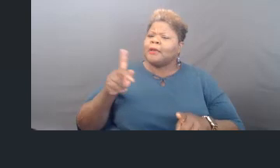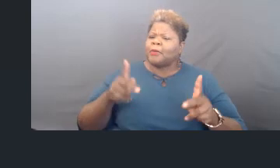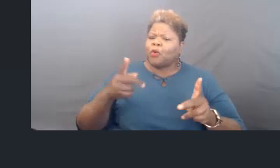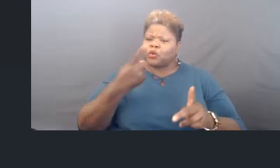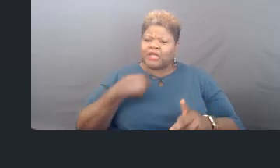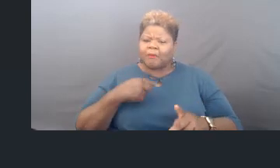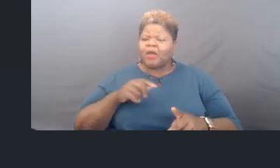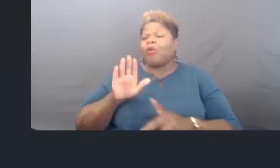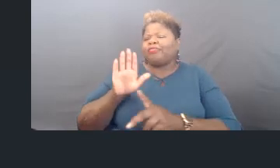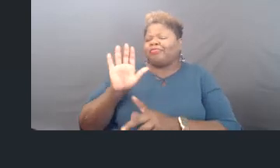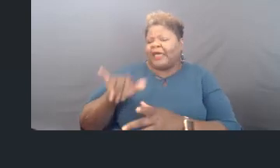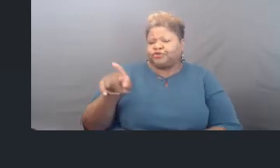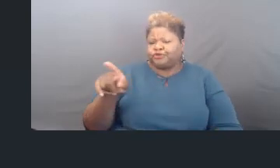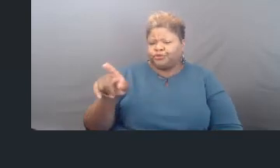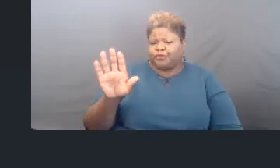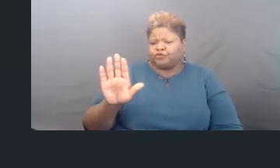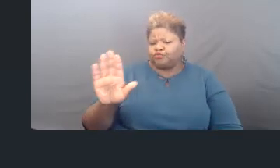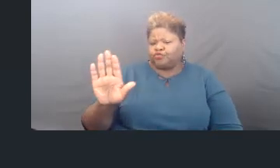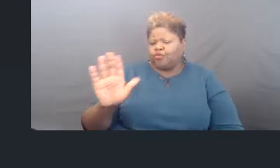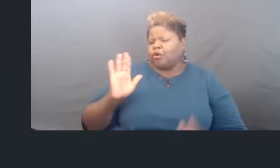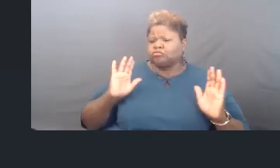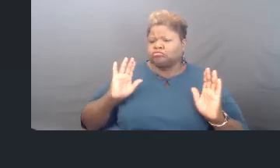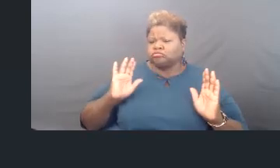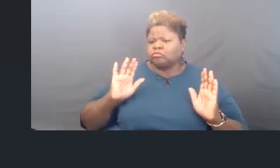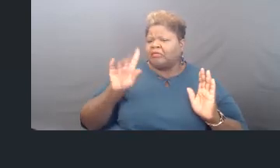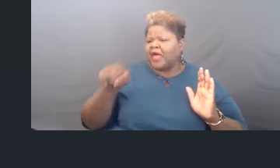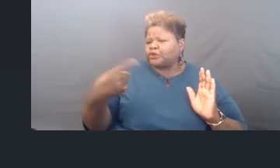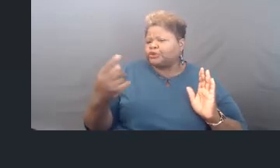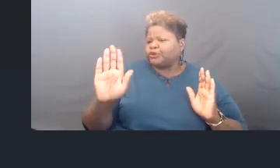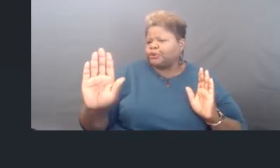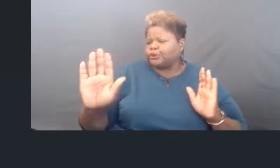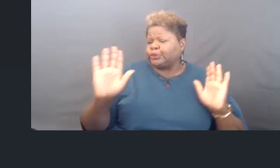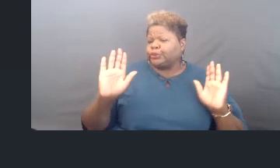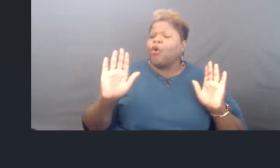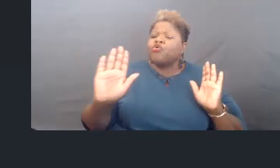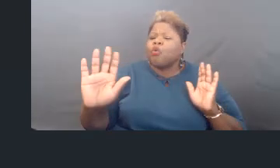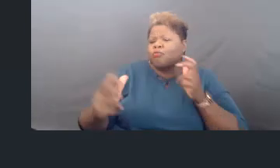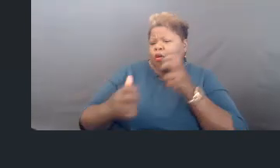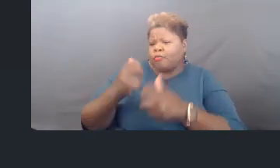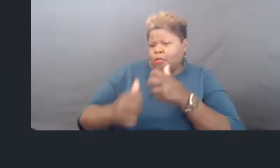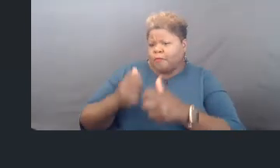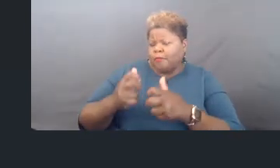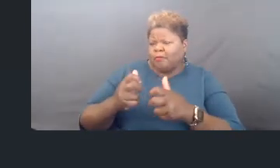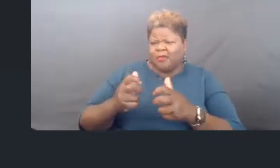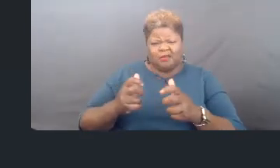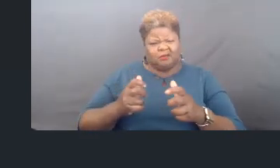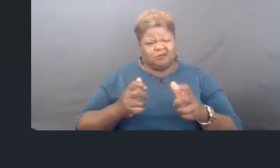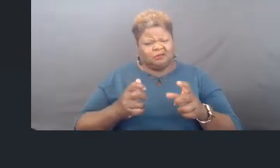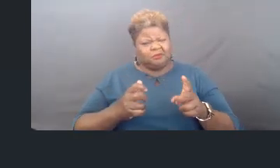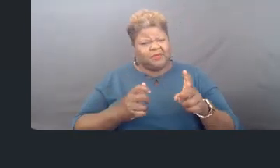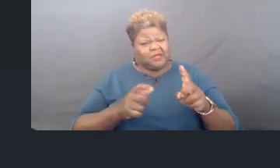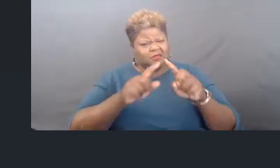me, well, that's just you. That's just you. You know what? It's just your problem. But then I like to branch it